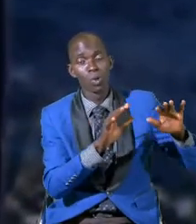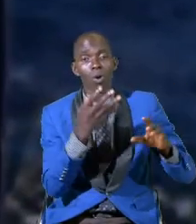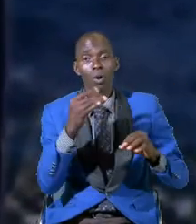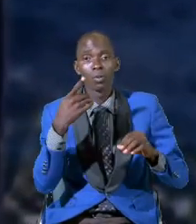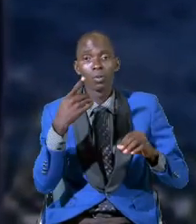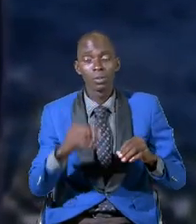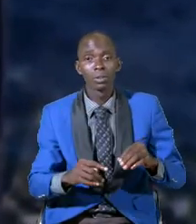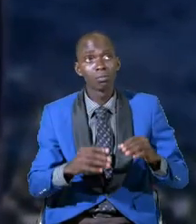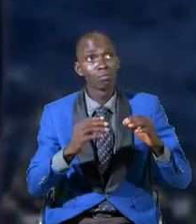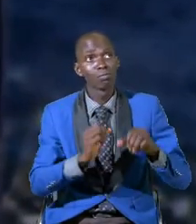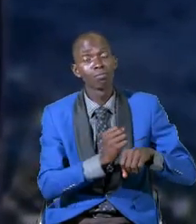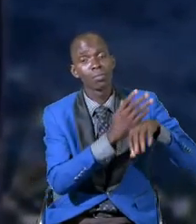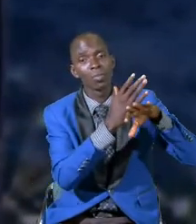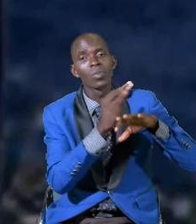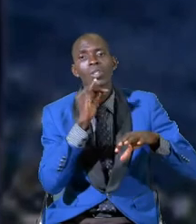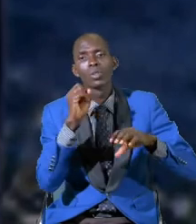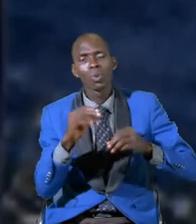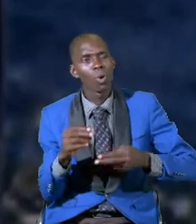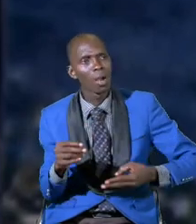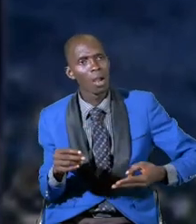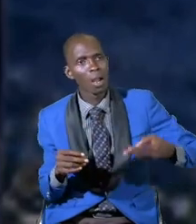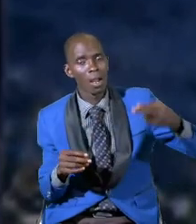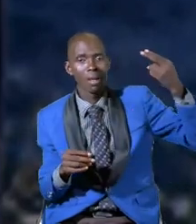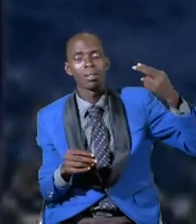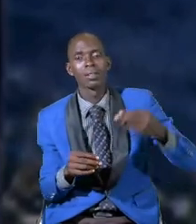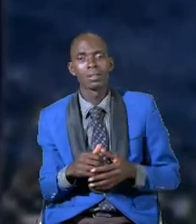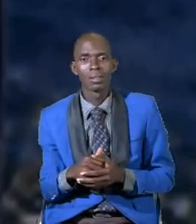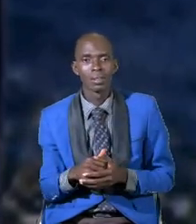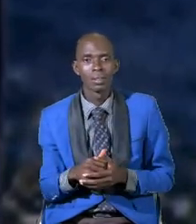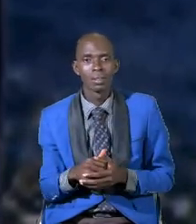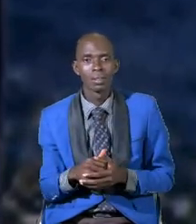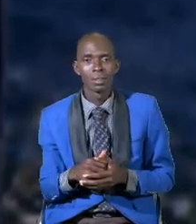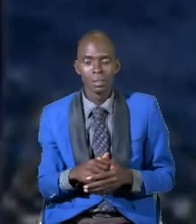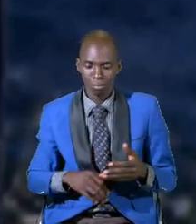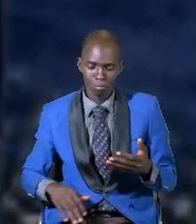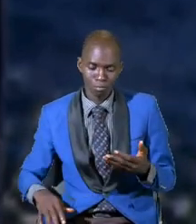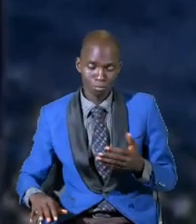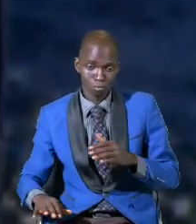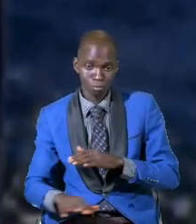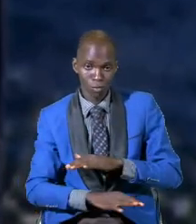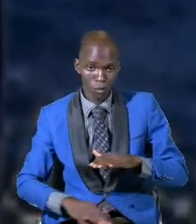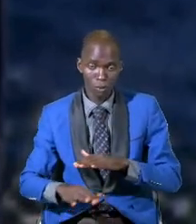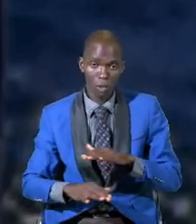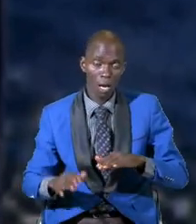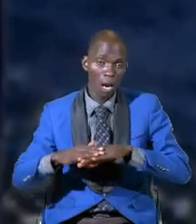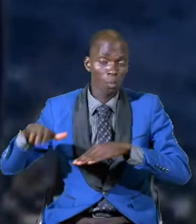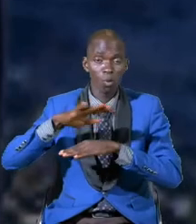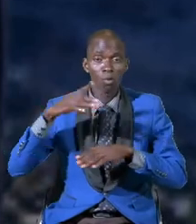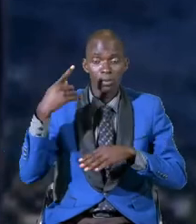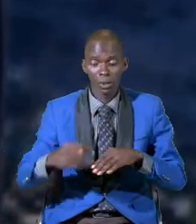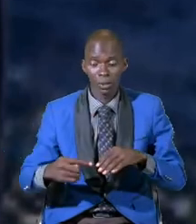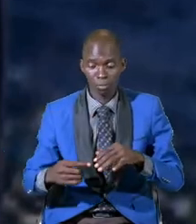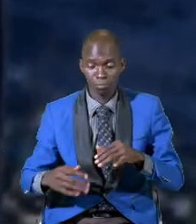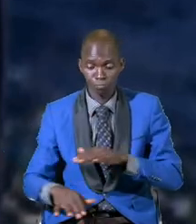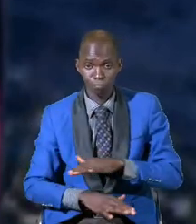high, that is the height beyond, above the base. The slope is